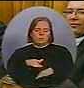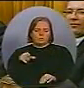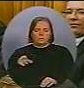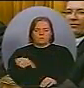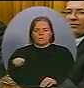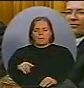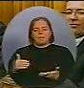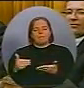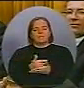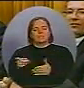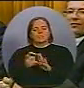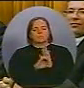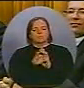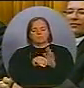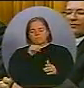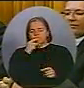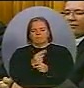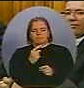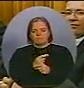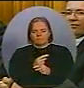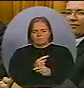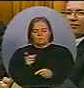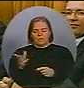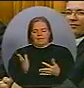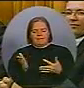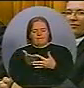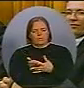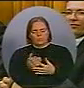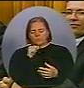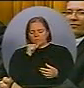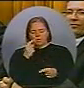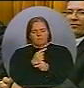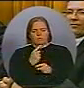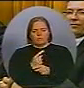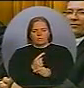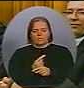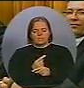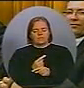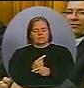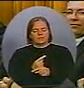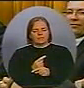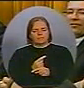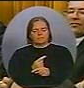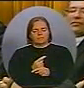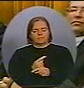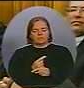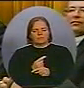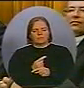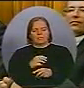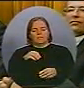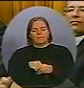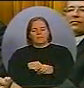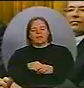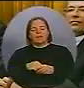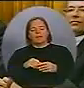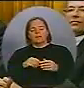It appears he was trying to apply inappropriate pressure in order to conform the boundaries to his political desires because he doesn't want to run on a